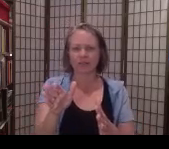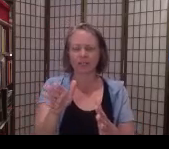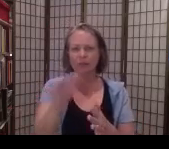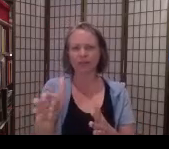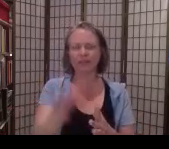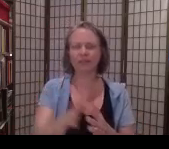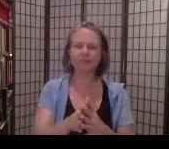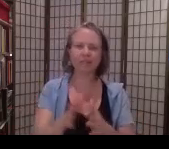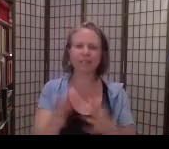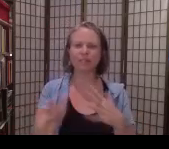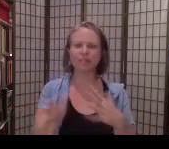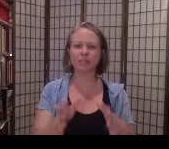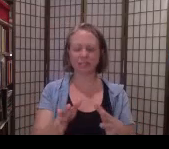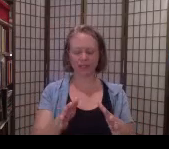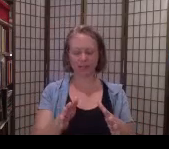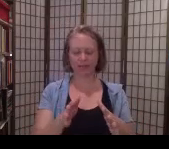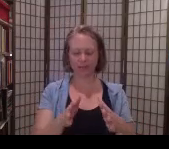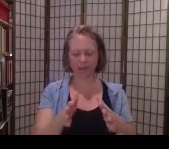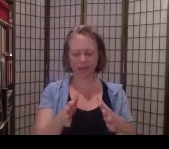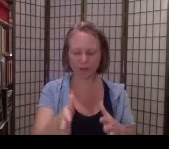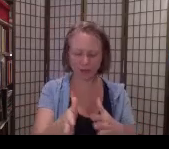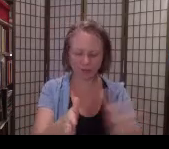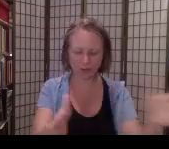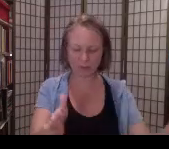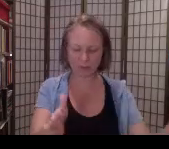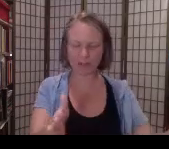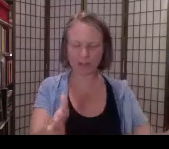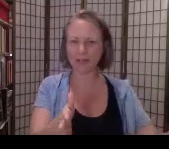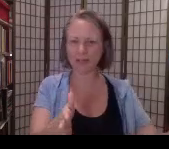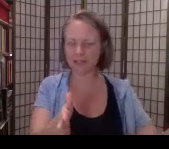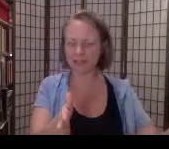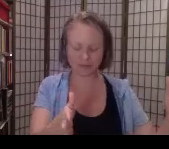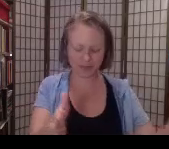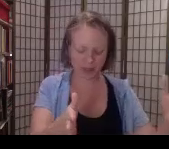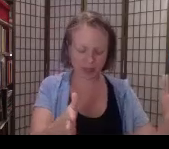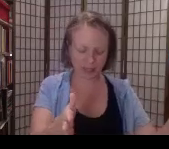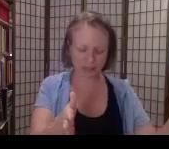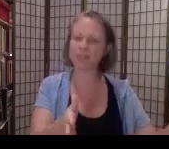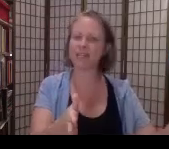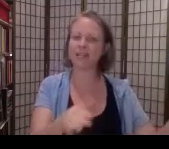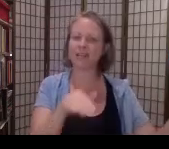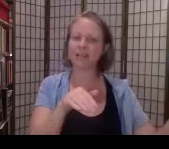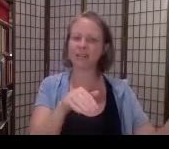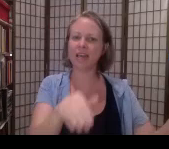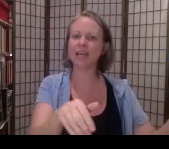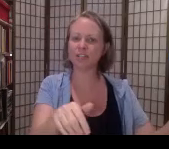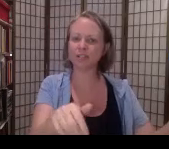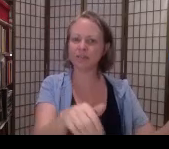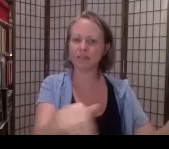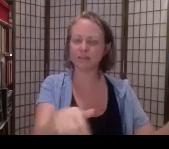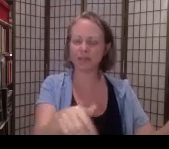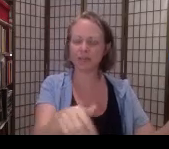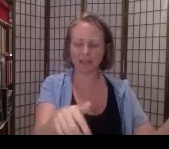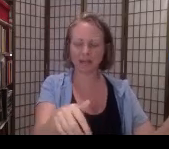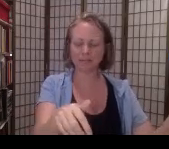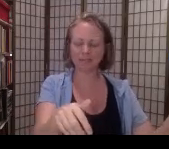it's showing, it's interesting because it feels like a fork in the road, but it also kind of feels like standing on the edge of